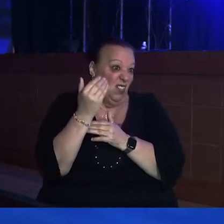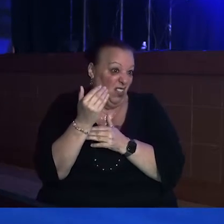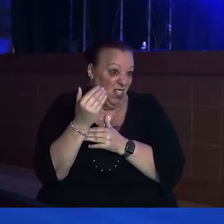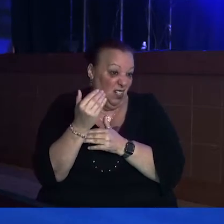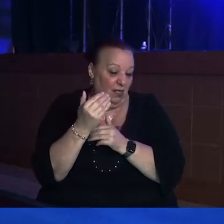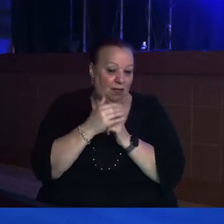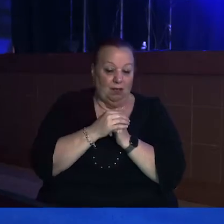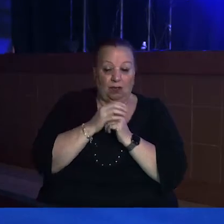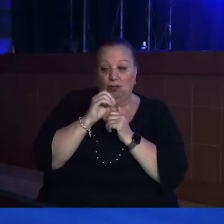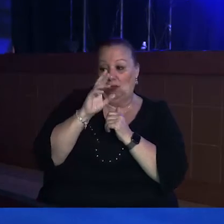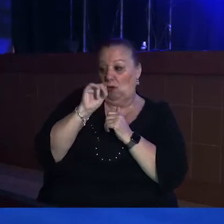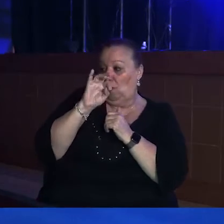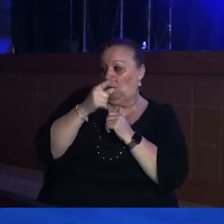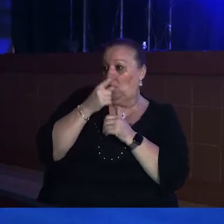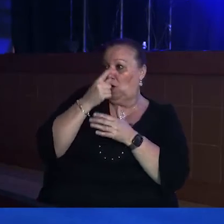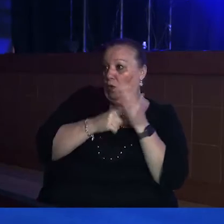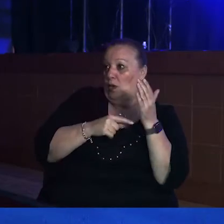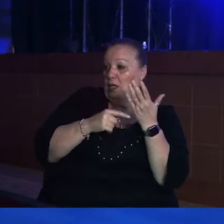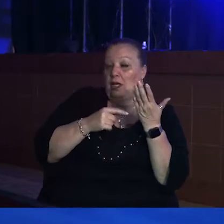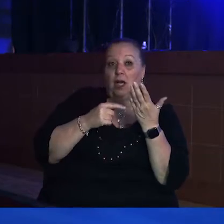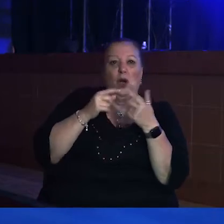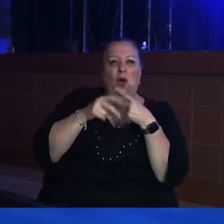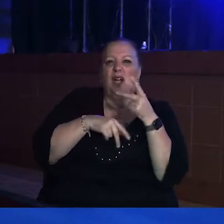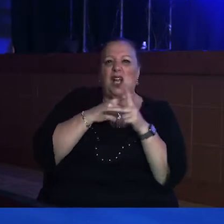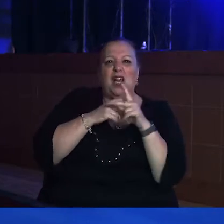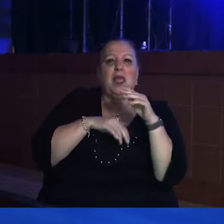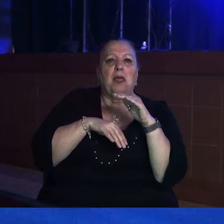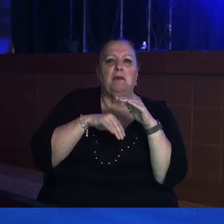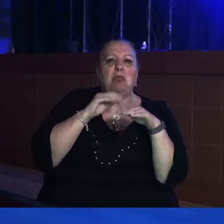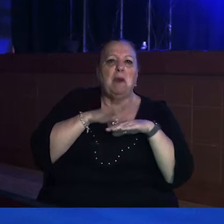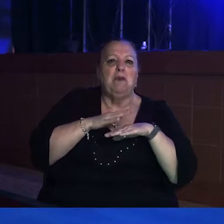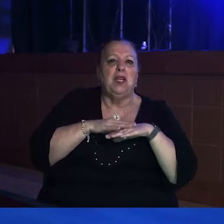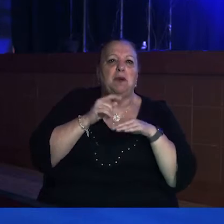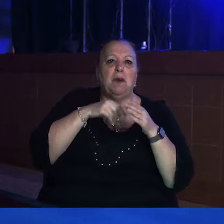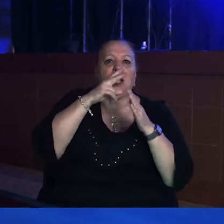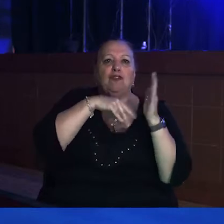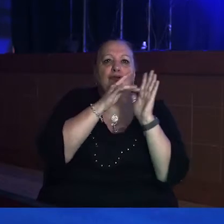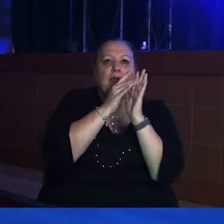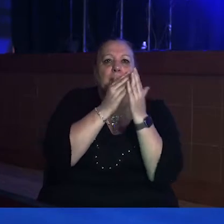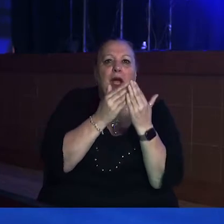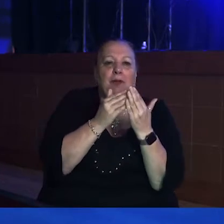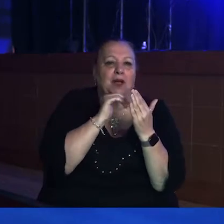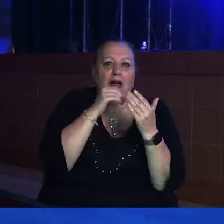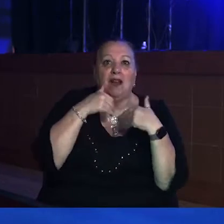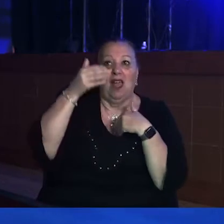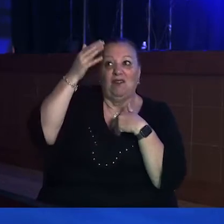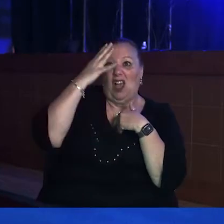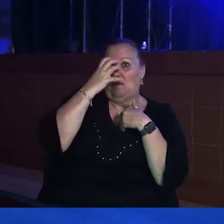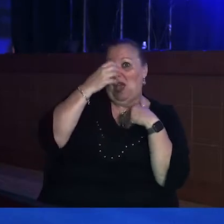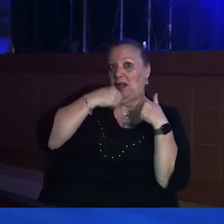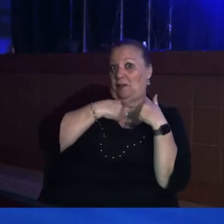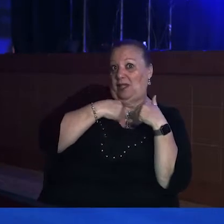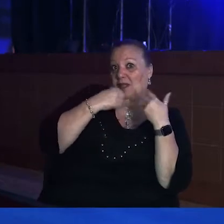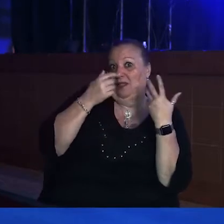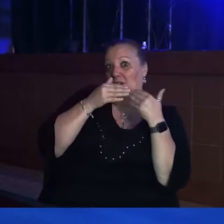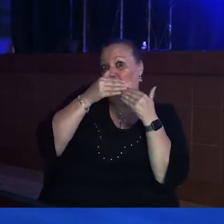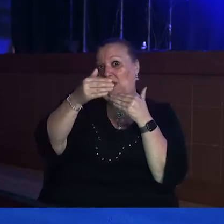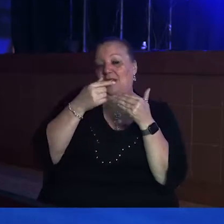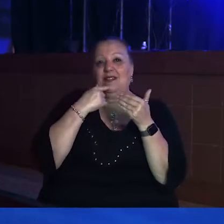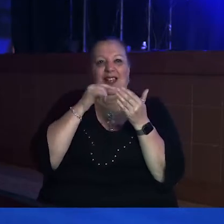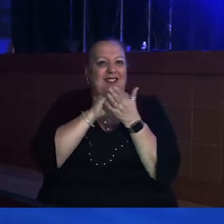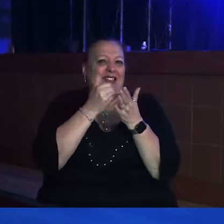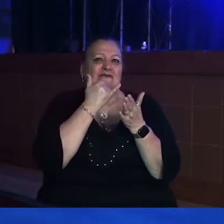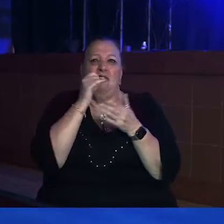said, what's kind of the minimum that I can read the Bible and not have God mad at me? He goes on, he says, that's the wrong question. God's